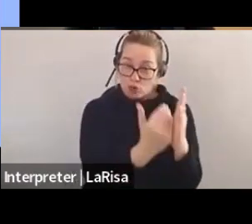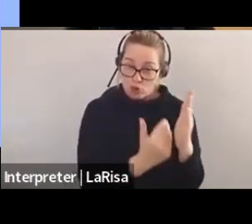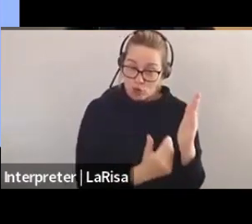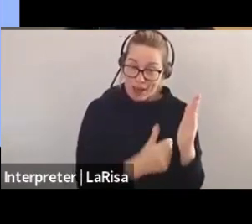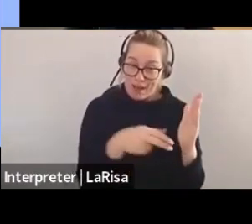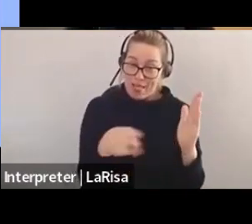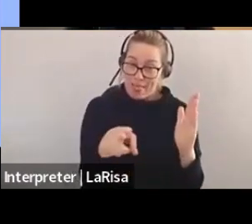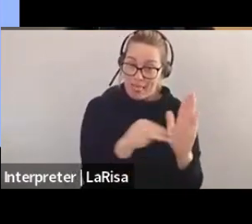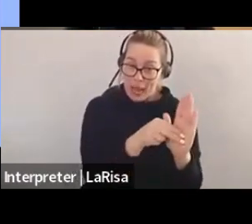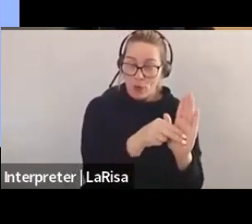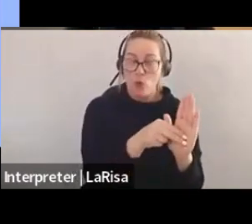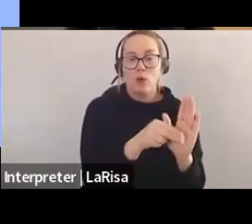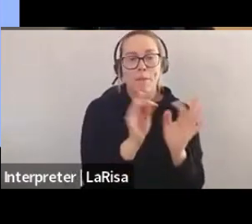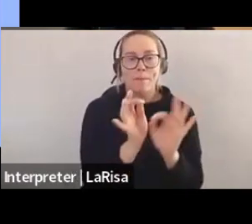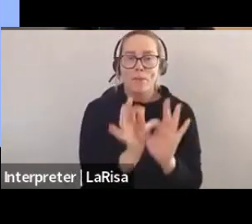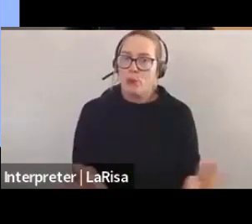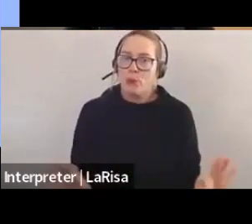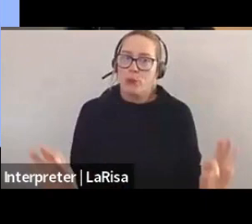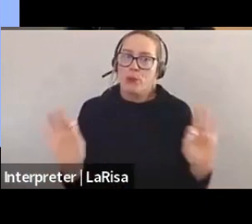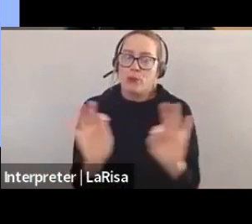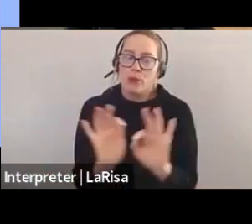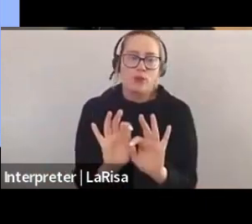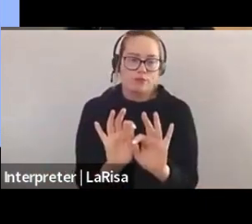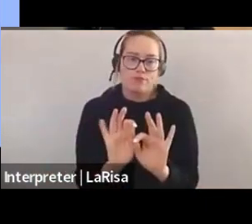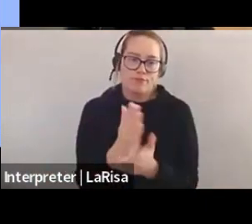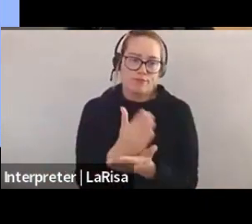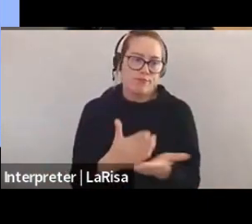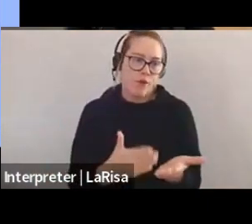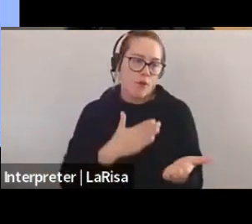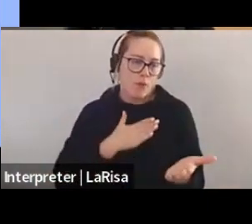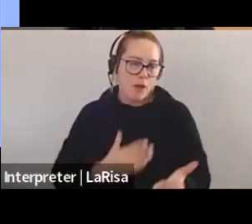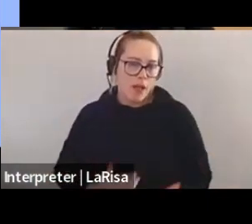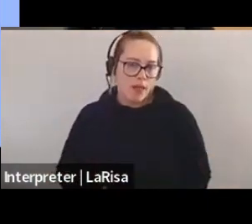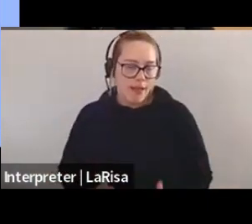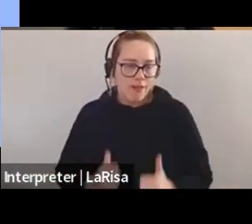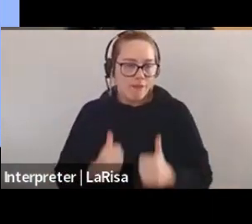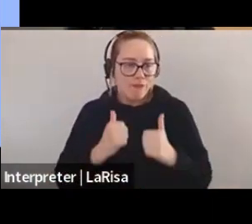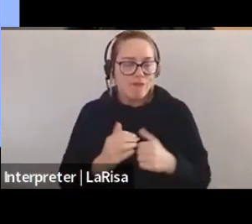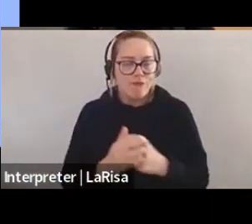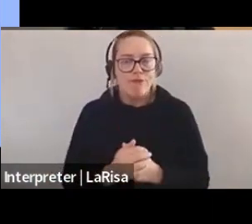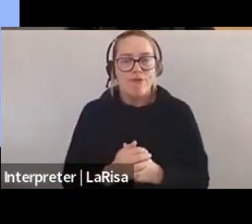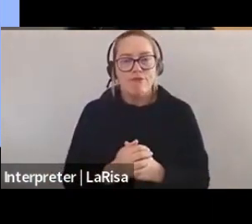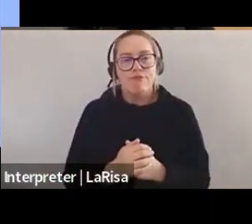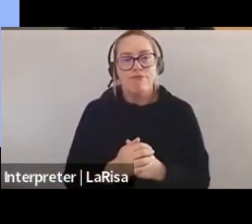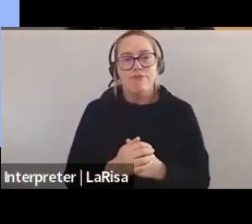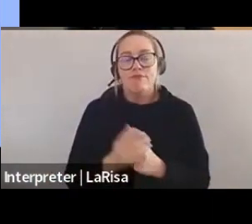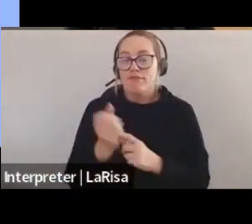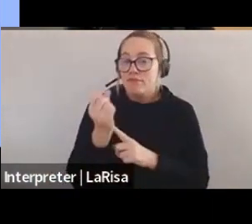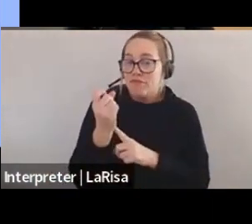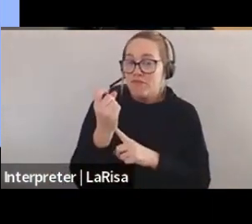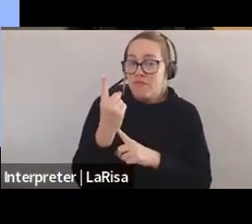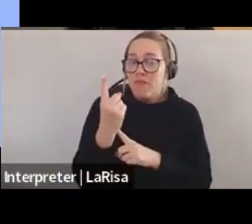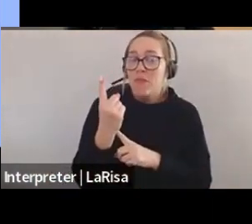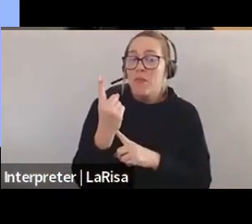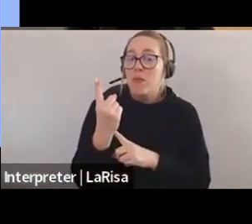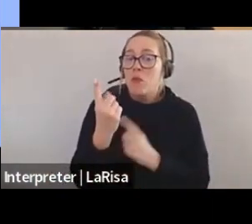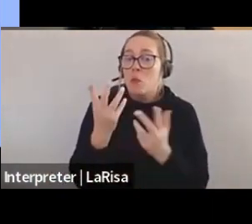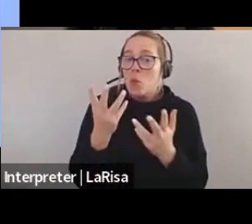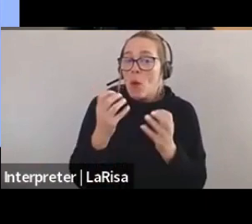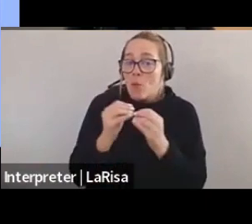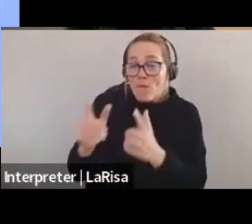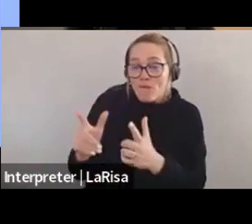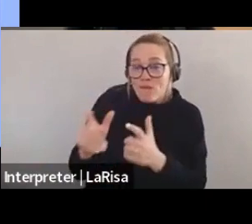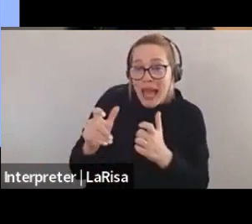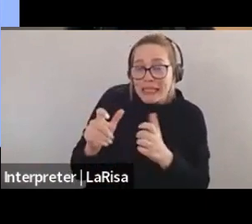So looking at ingredients labels is a big part of my life. And one of the things that I found is